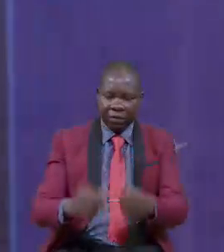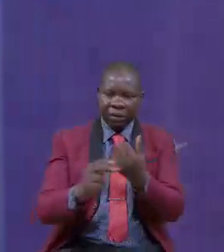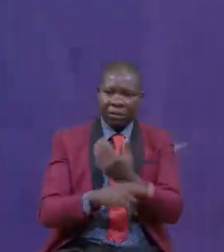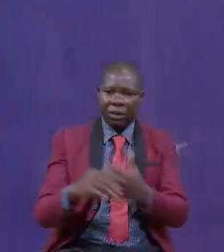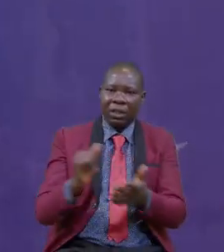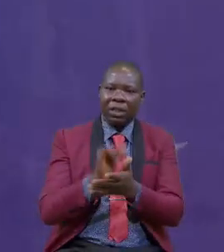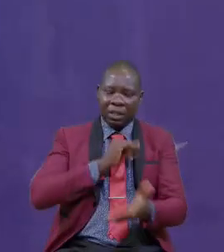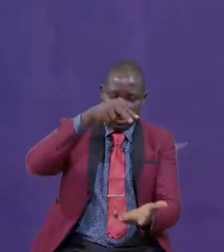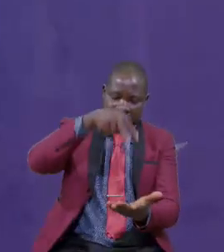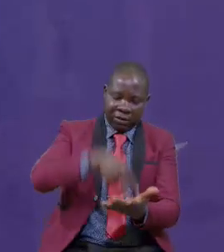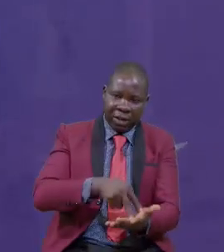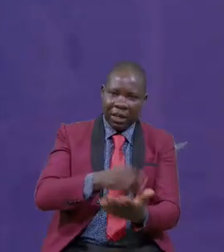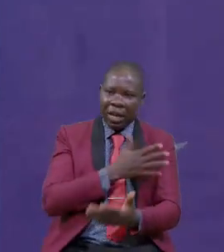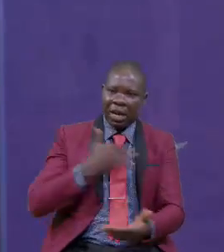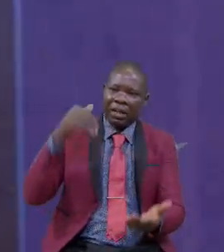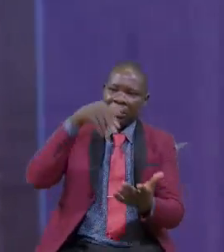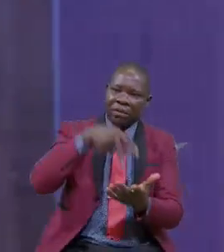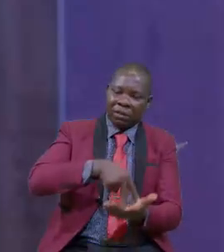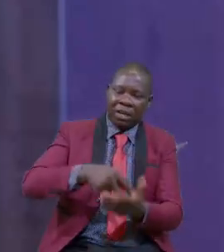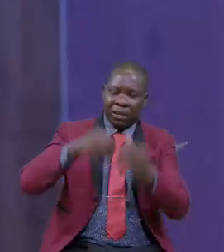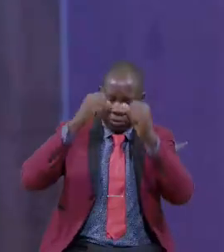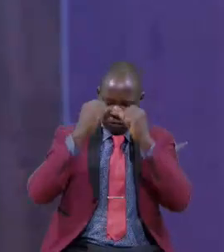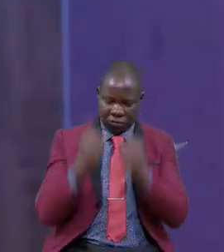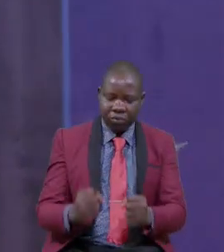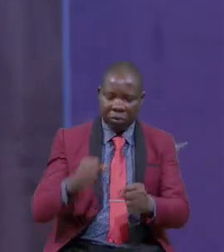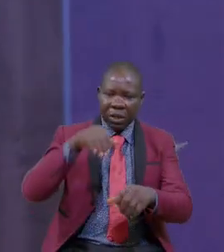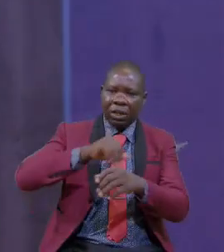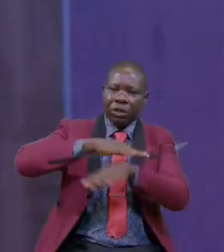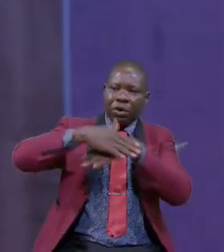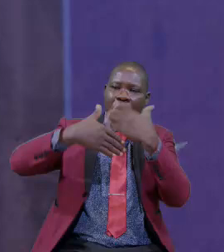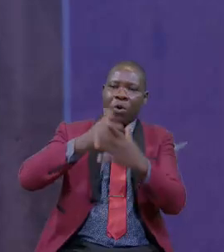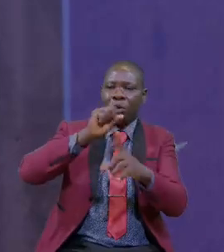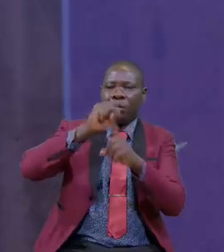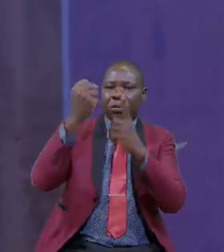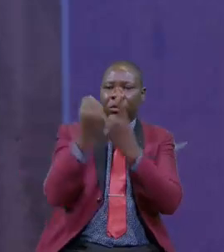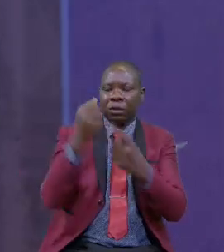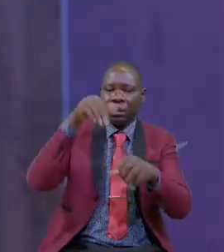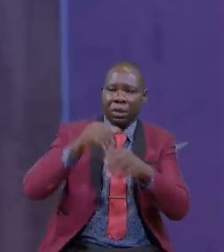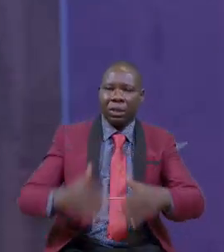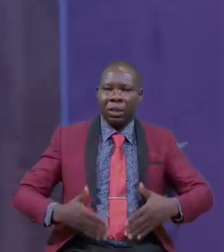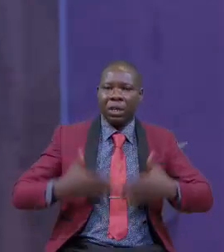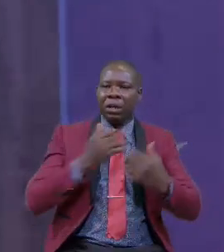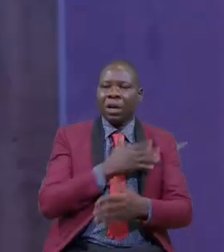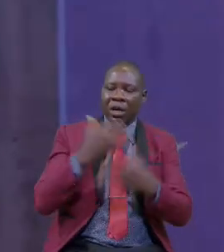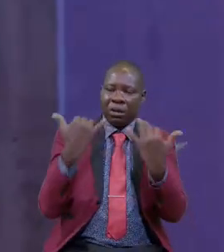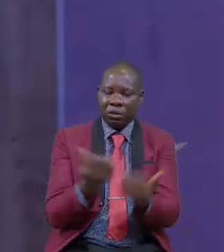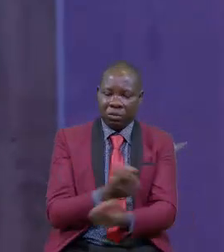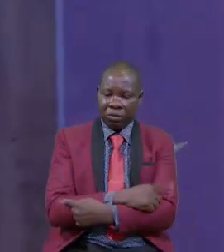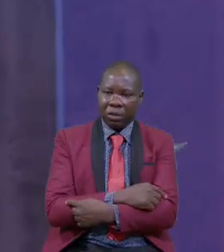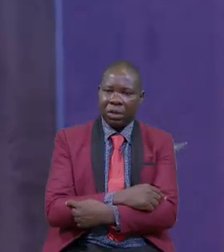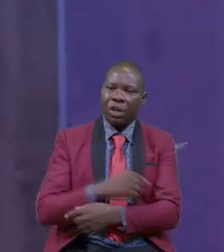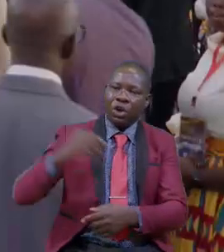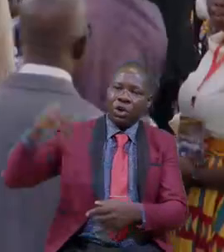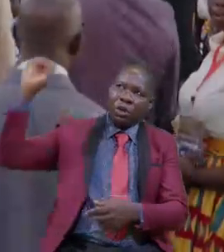stand and stand firm in all situations in life. And today, grace will bring it to